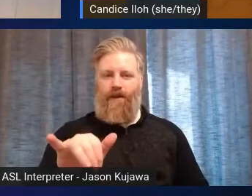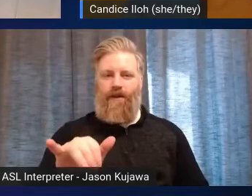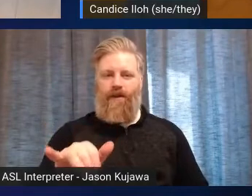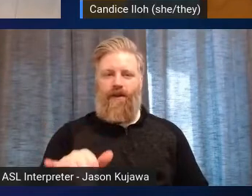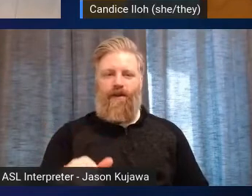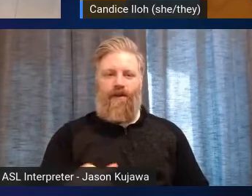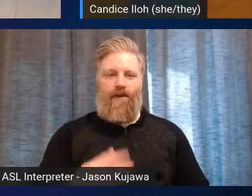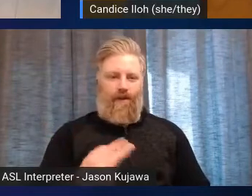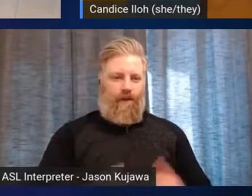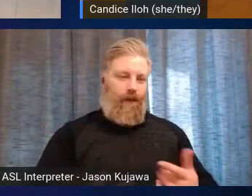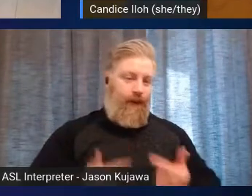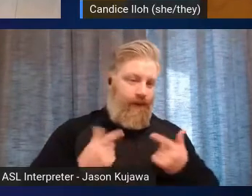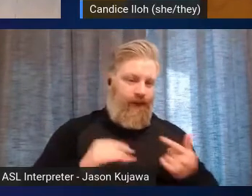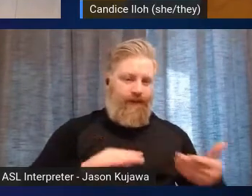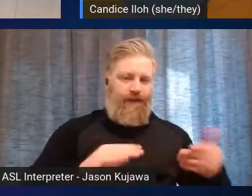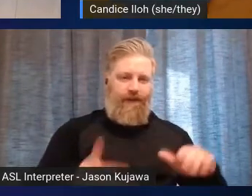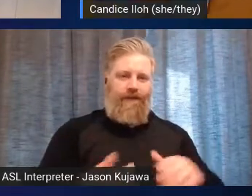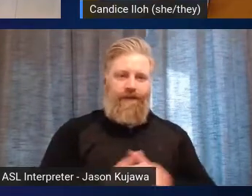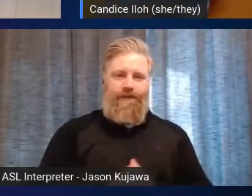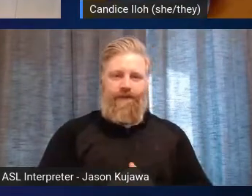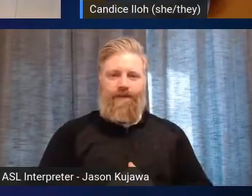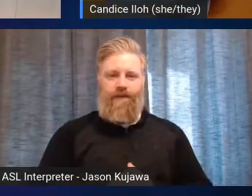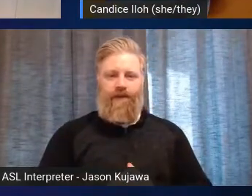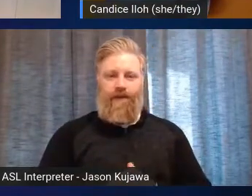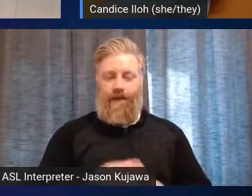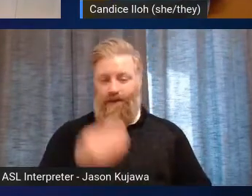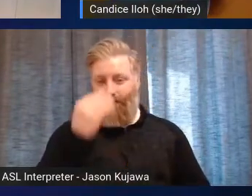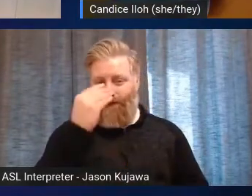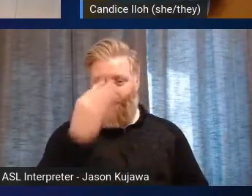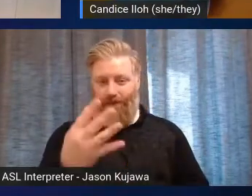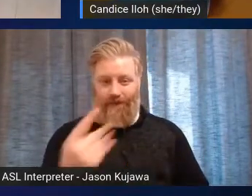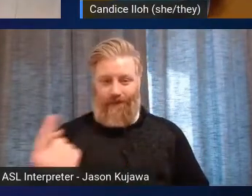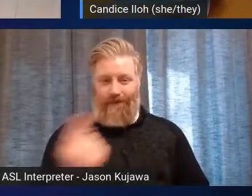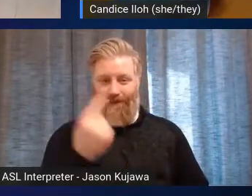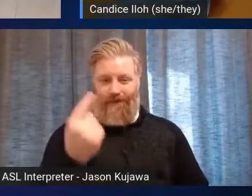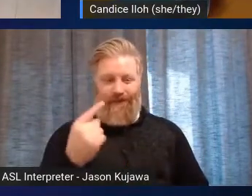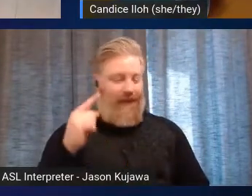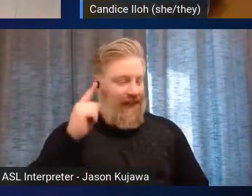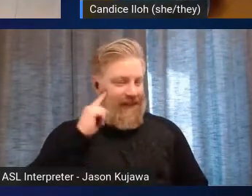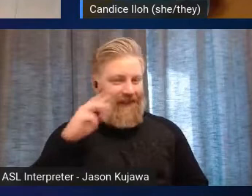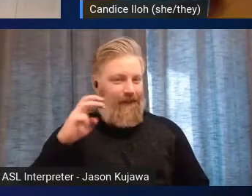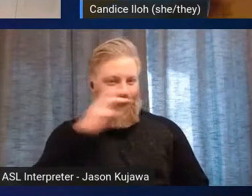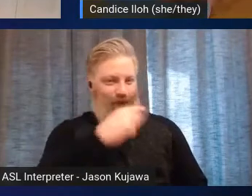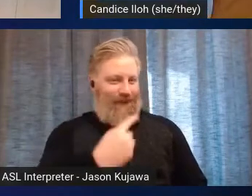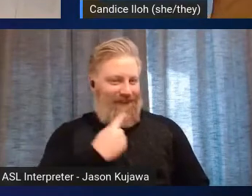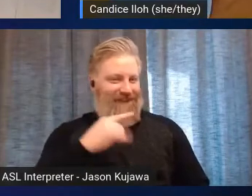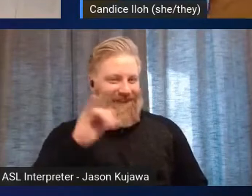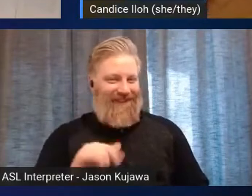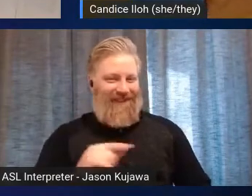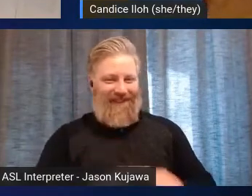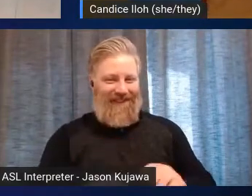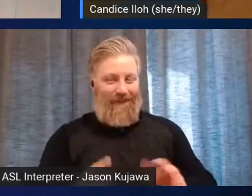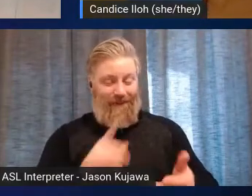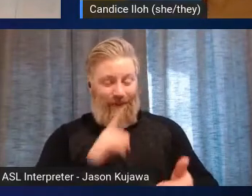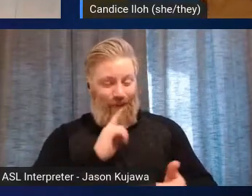living and the dead. So I will tell you something. It sounds weird to say, but that is